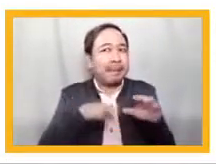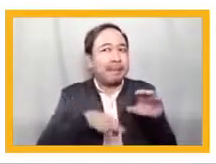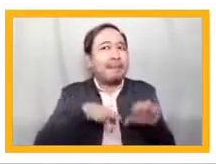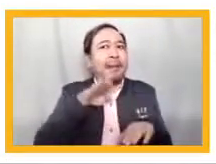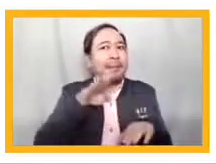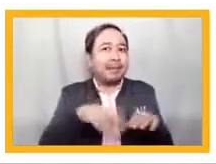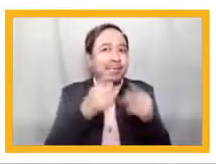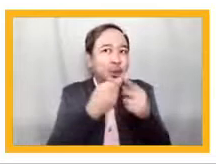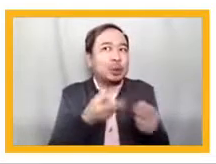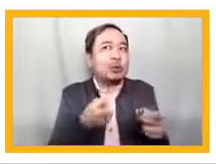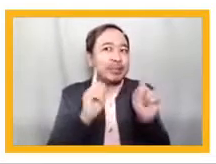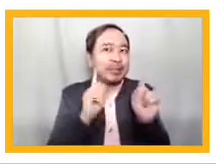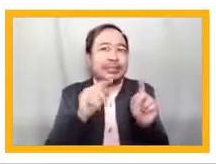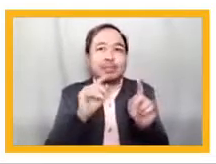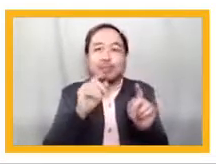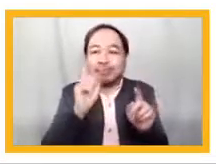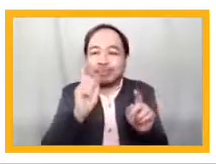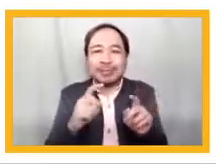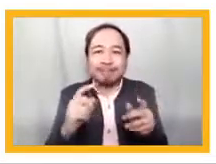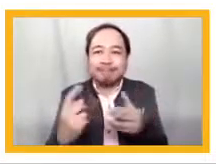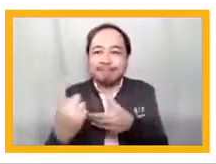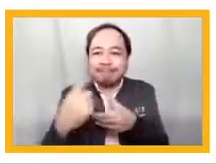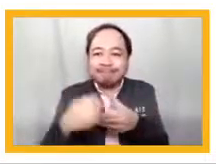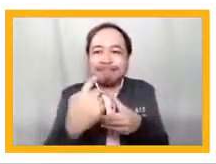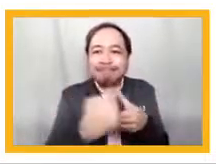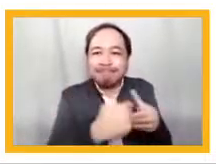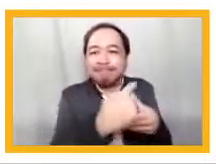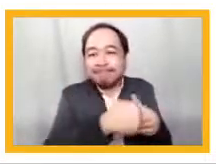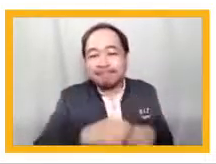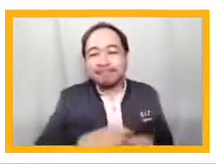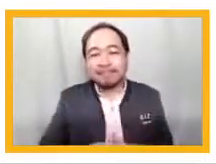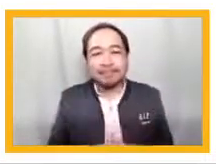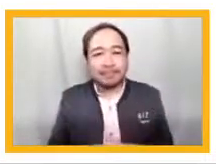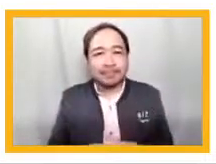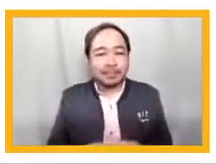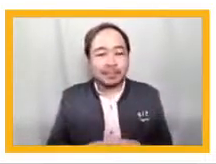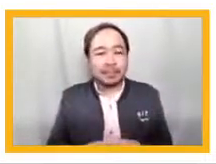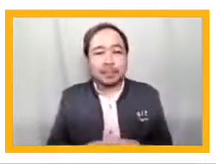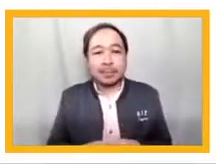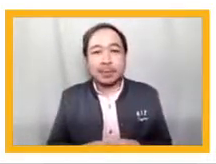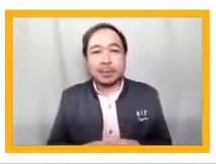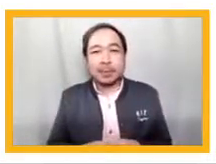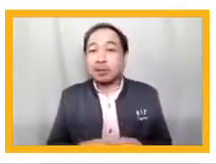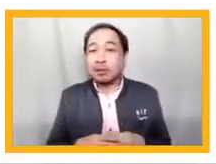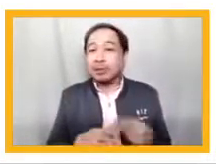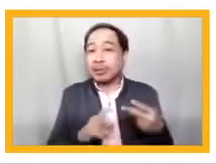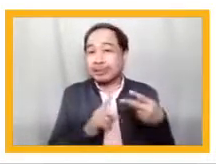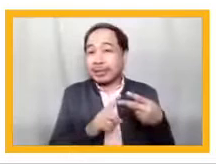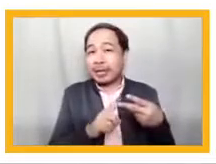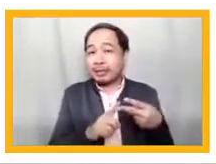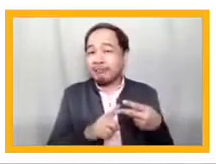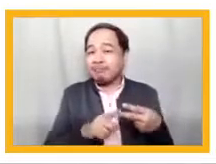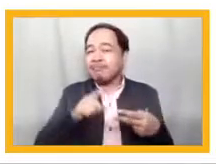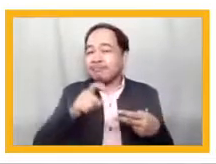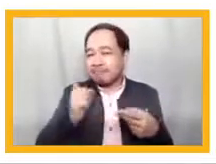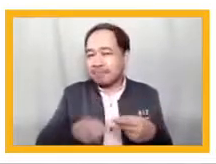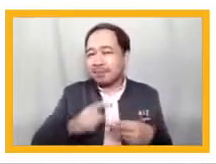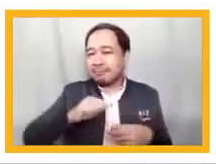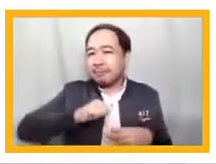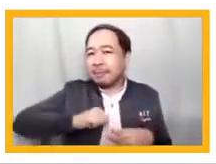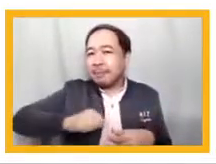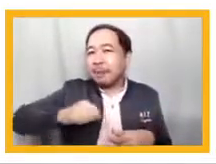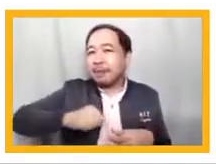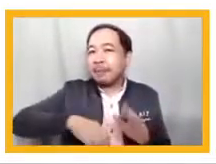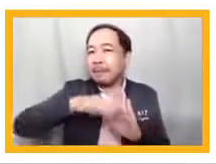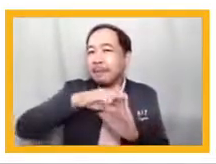other thing is that if possible, we can speed up the policy for to support this